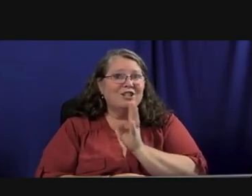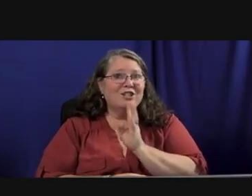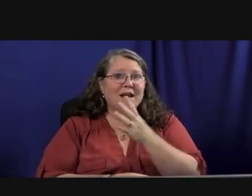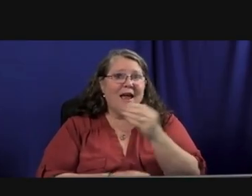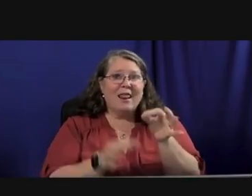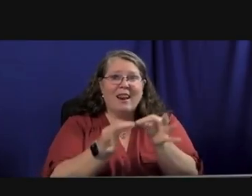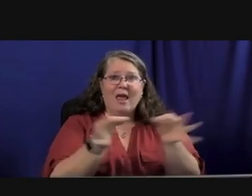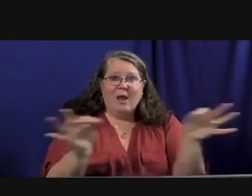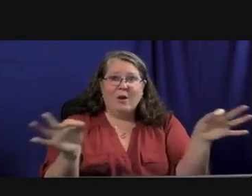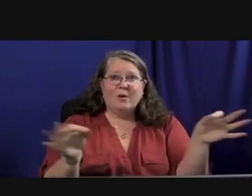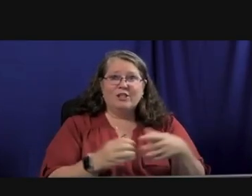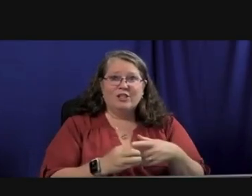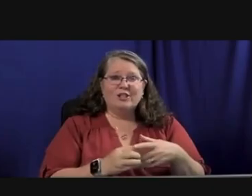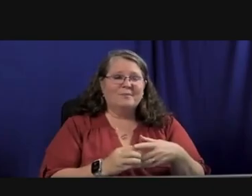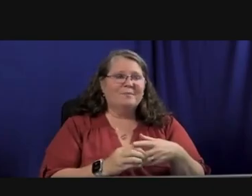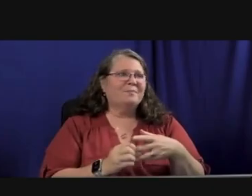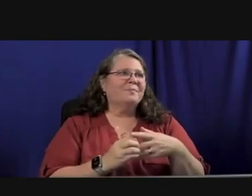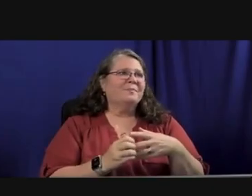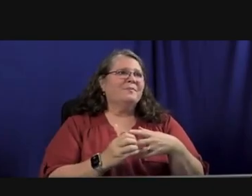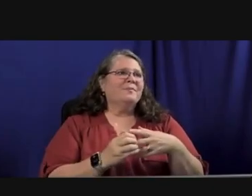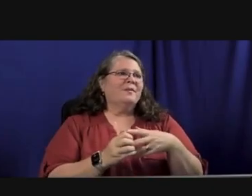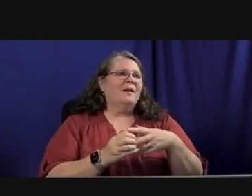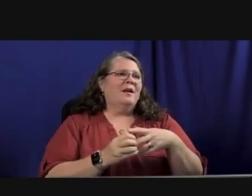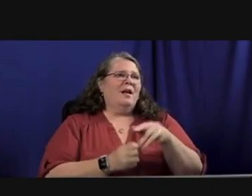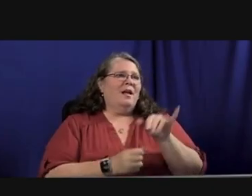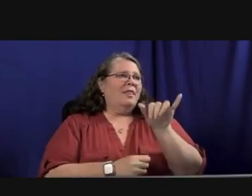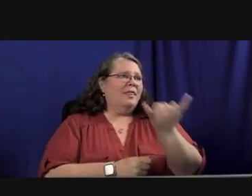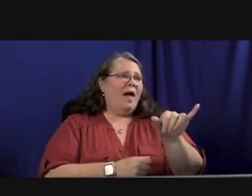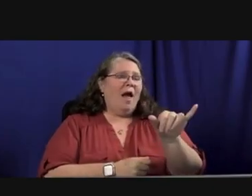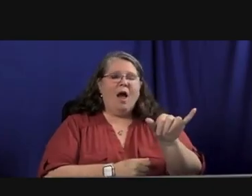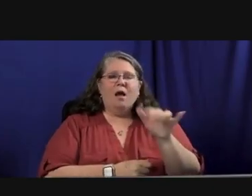is speech and language.